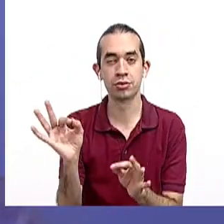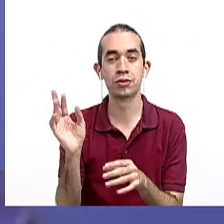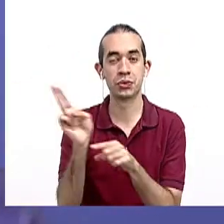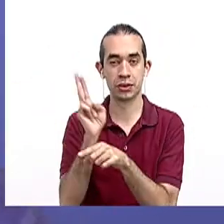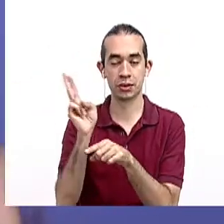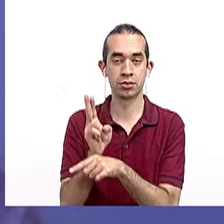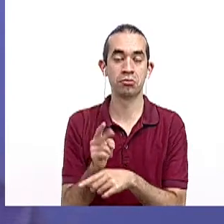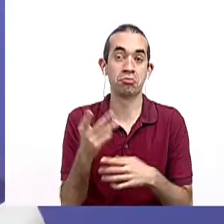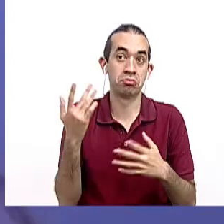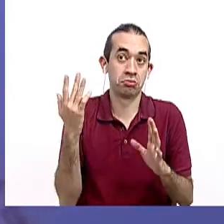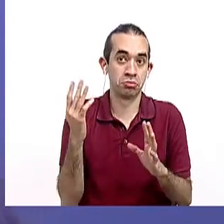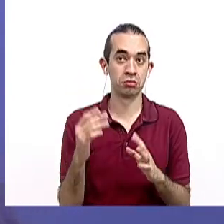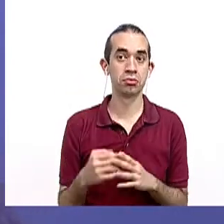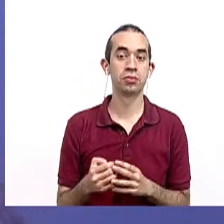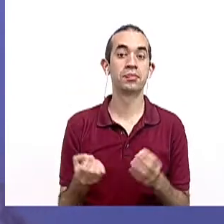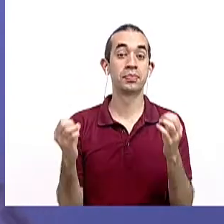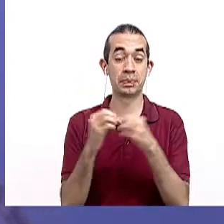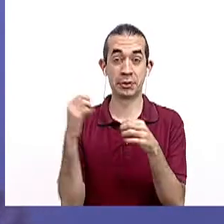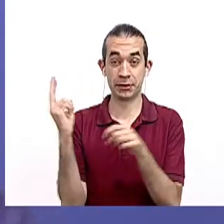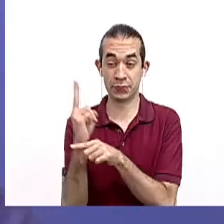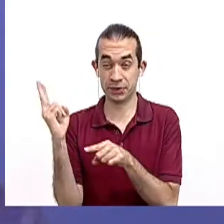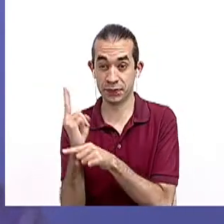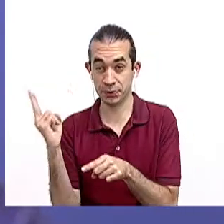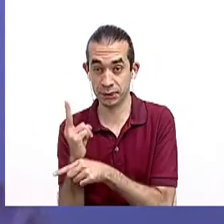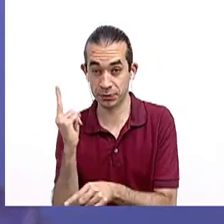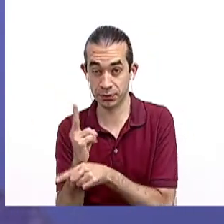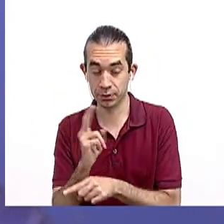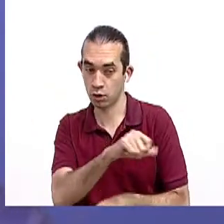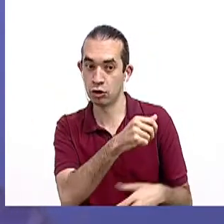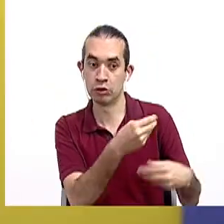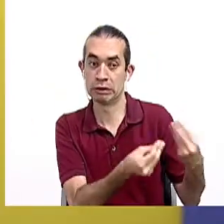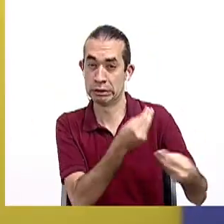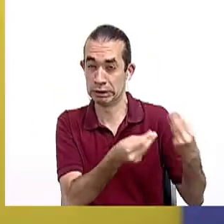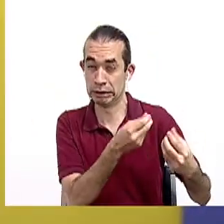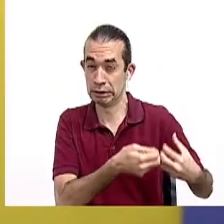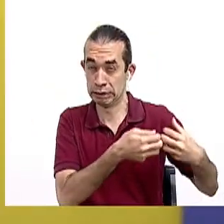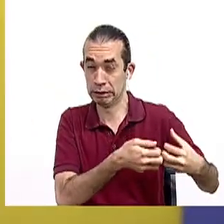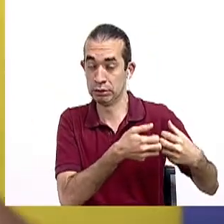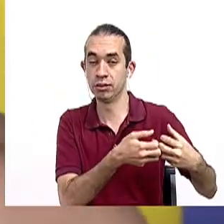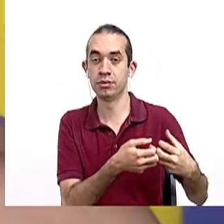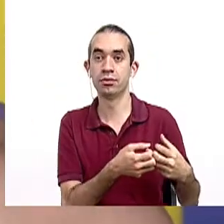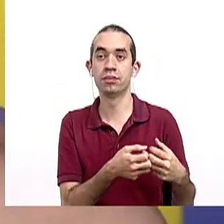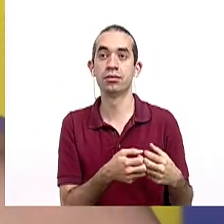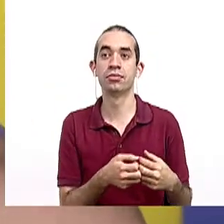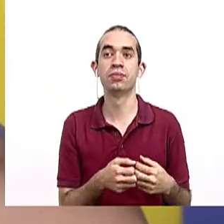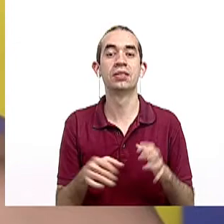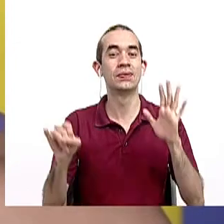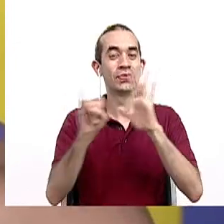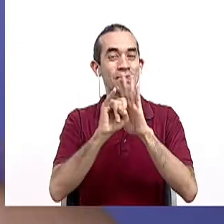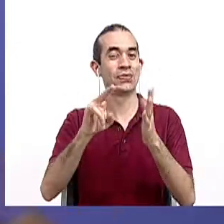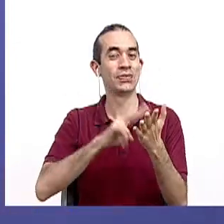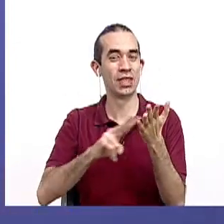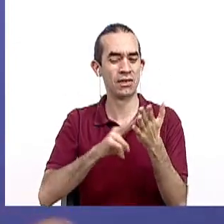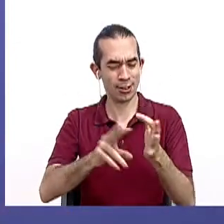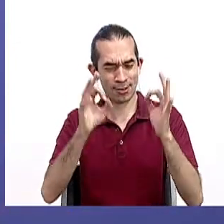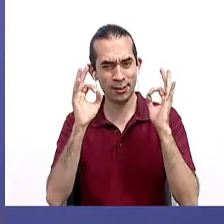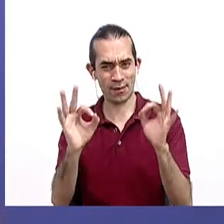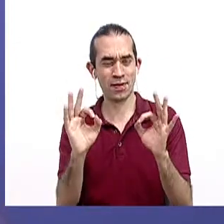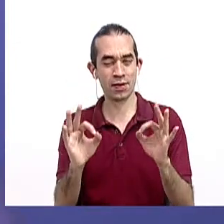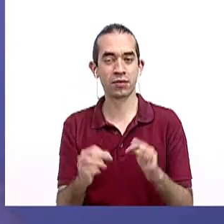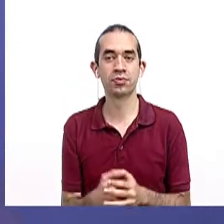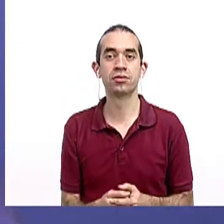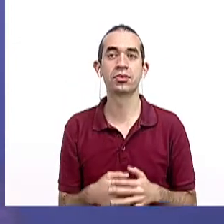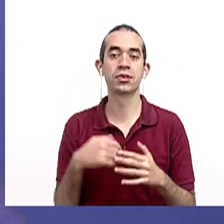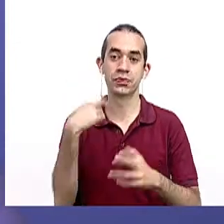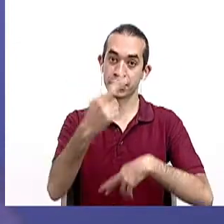knows? The more we use, the more others produce. Being green is the new cool, and